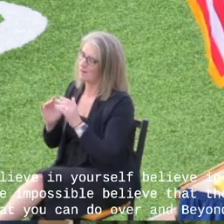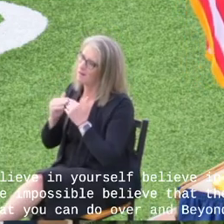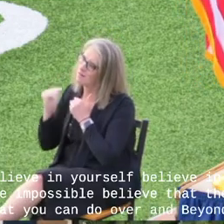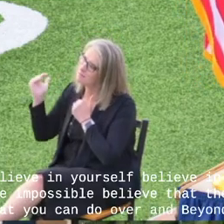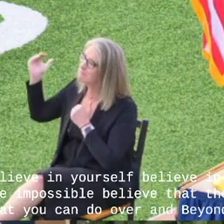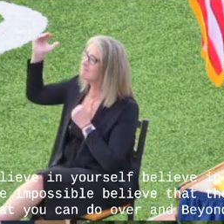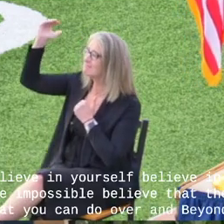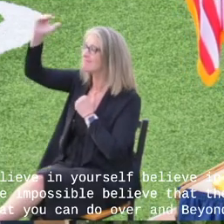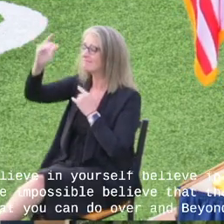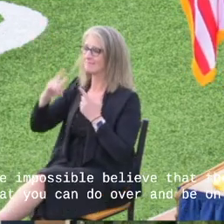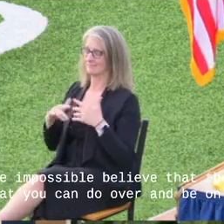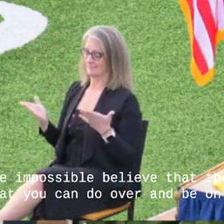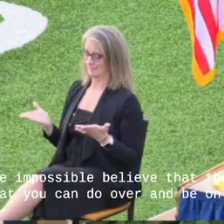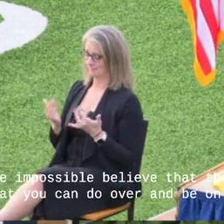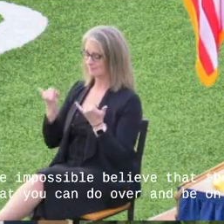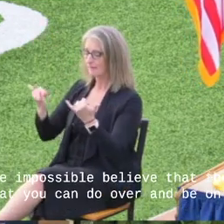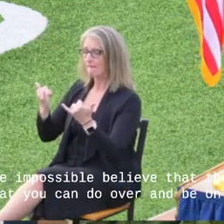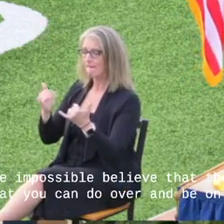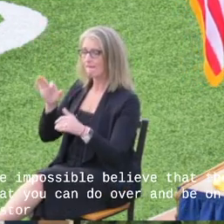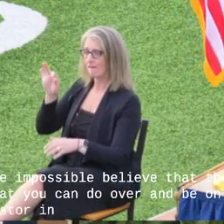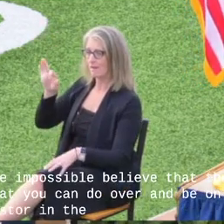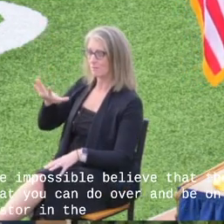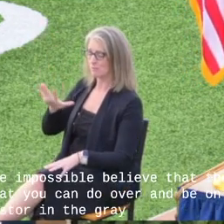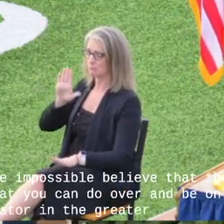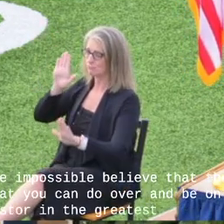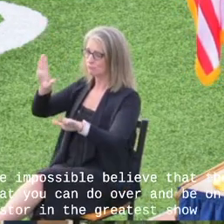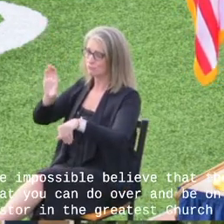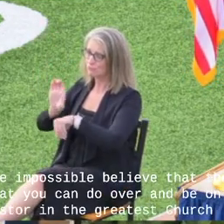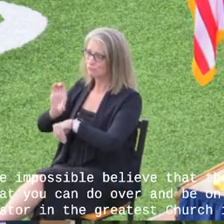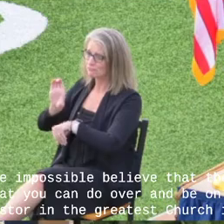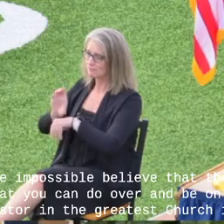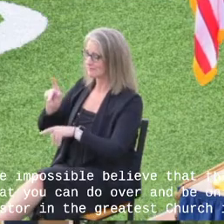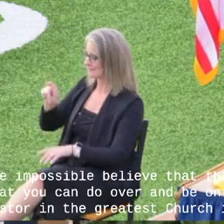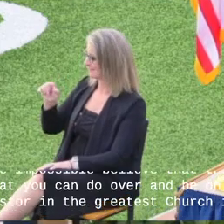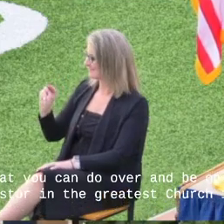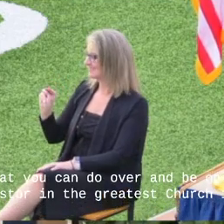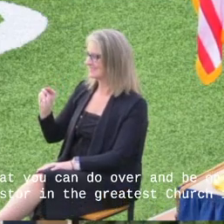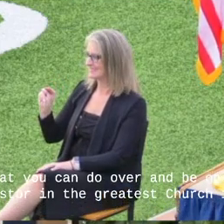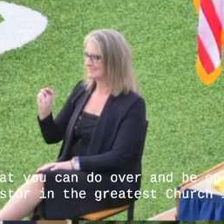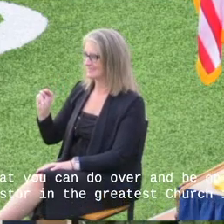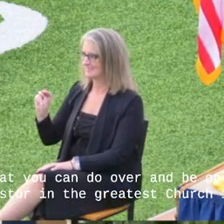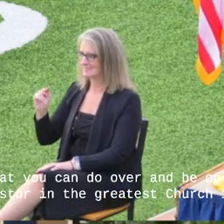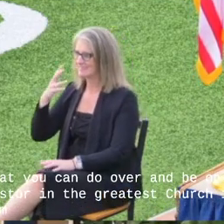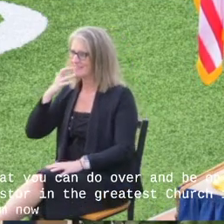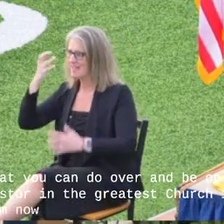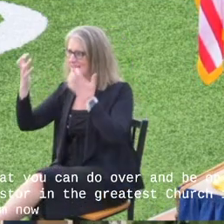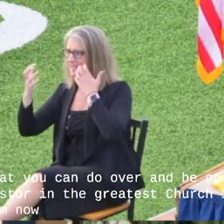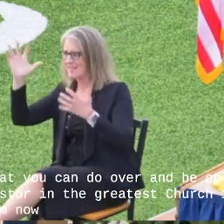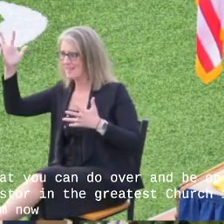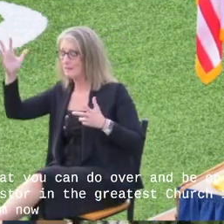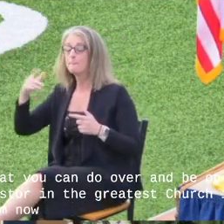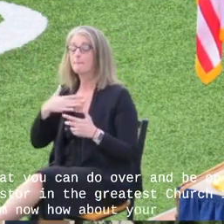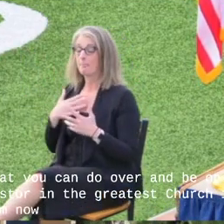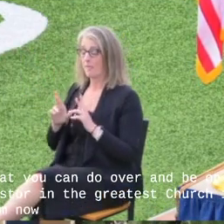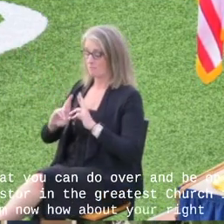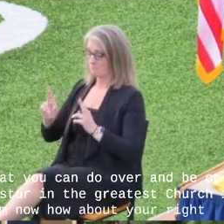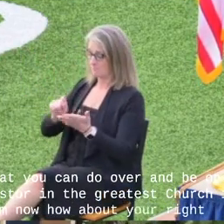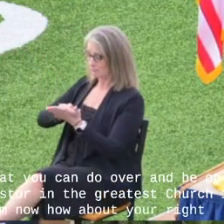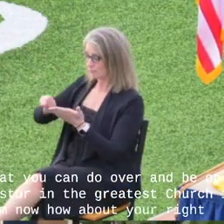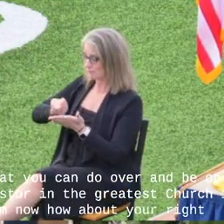beyond. Here I am now, pastoring the greatest church in Kansas. Here I am now, about to